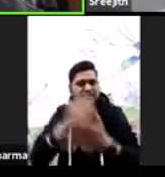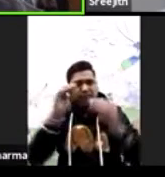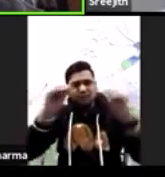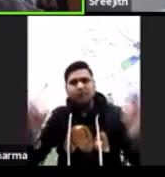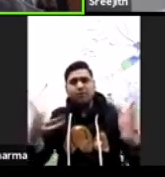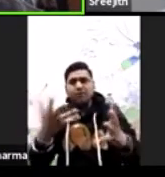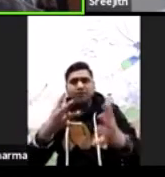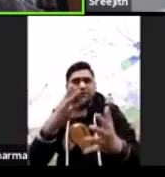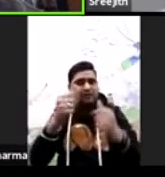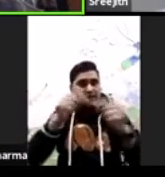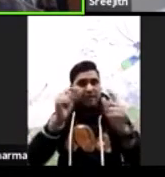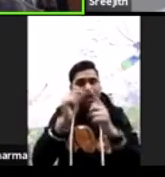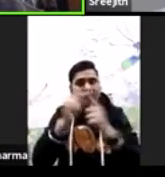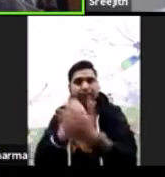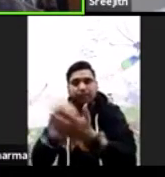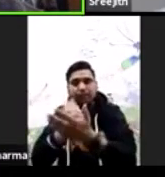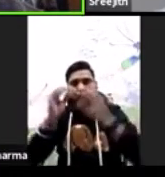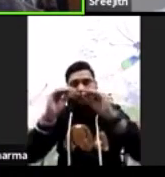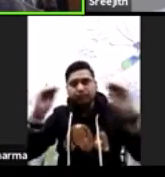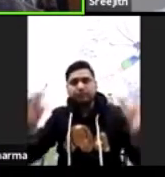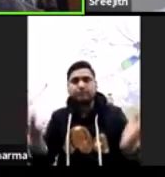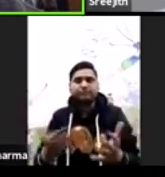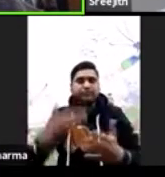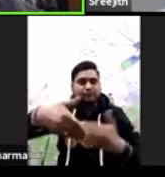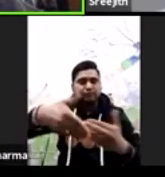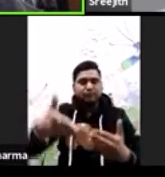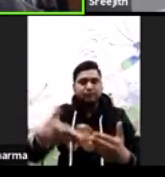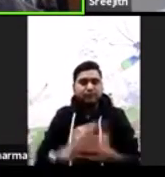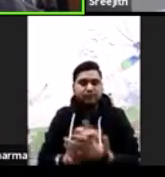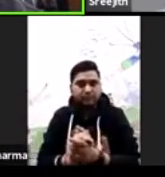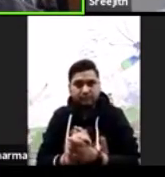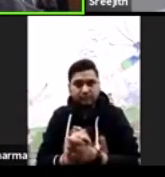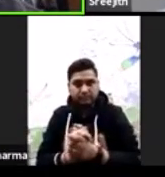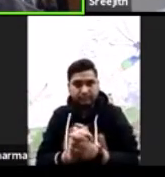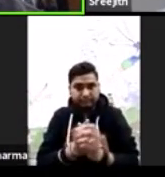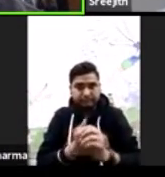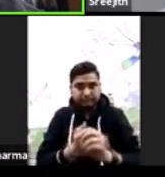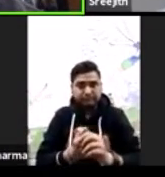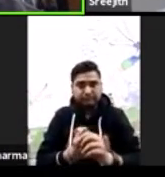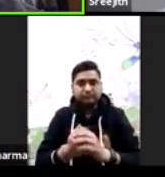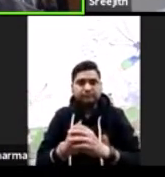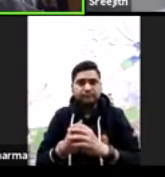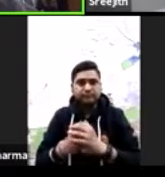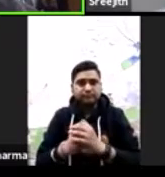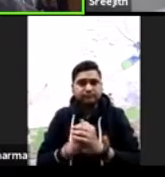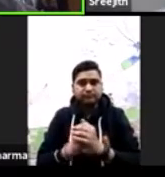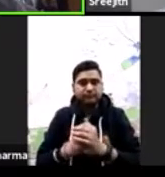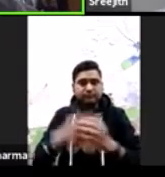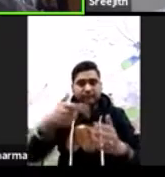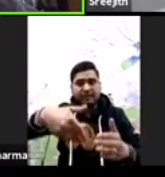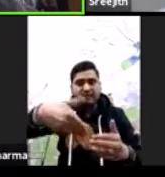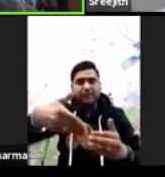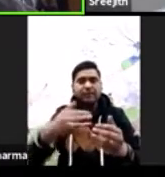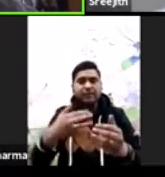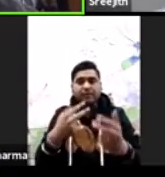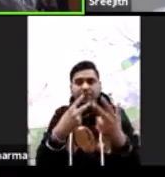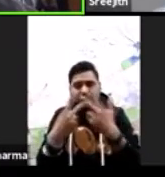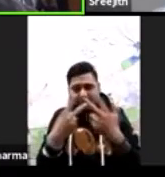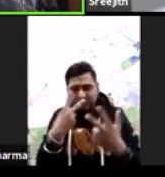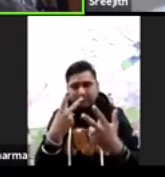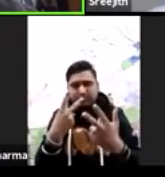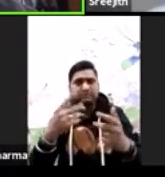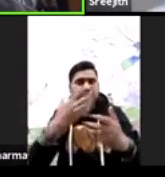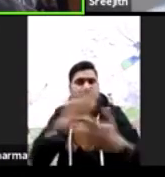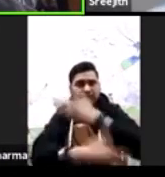enough. It may warm up slowly, but then I think there is such appetite for skills